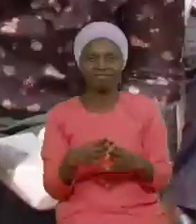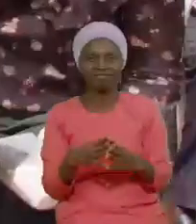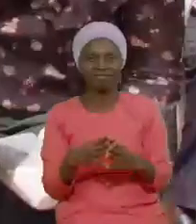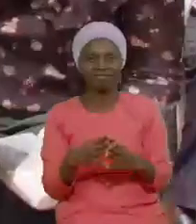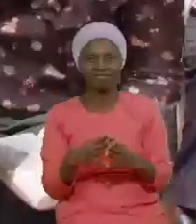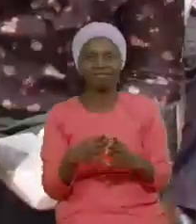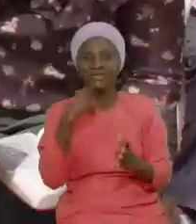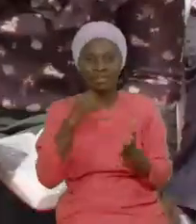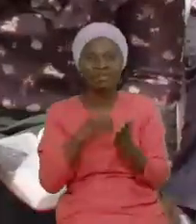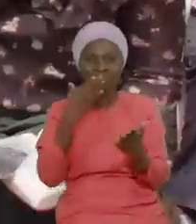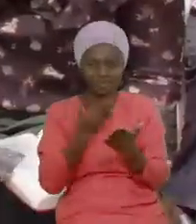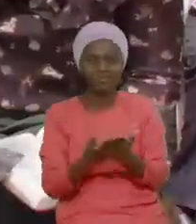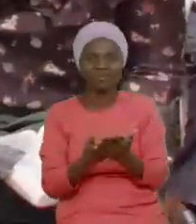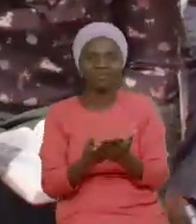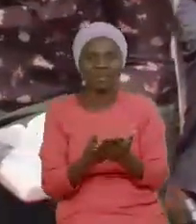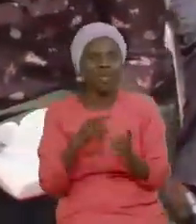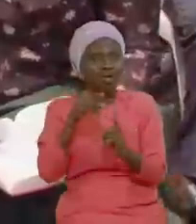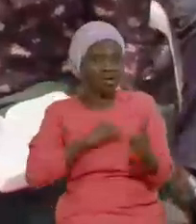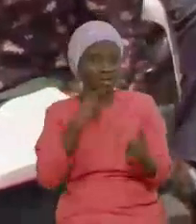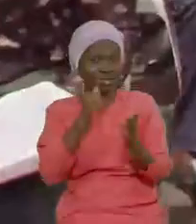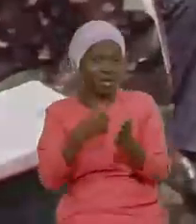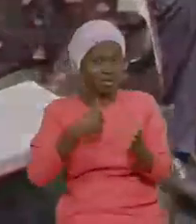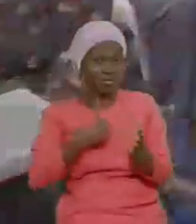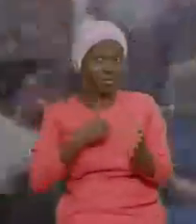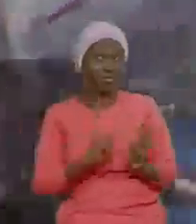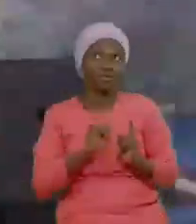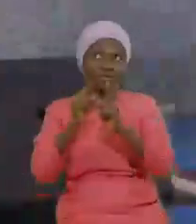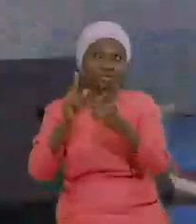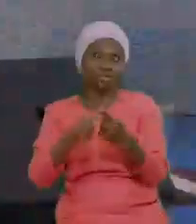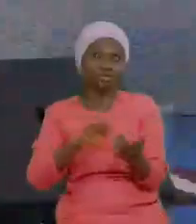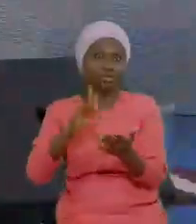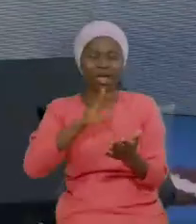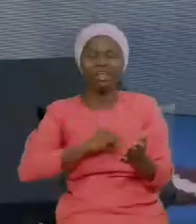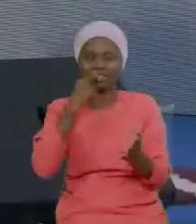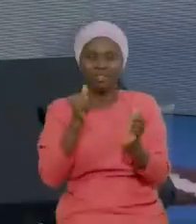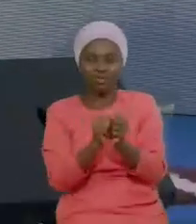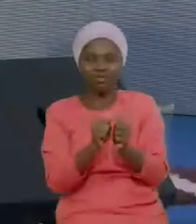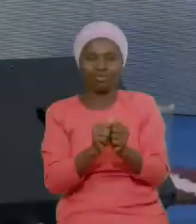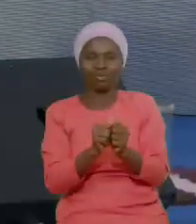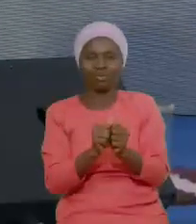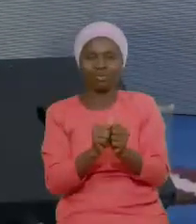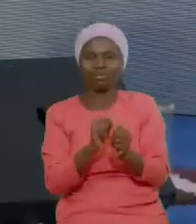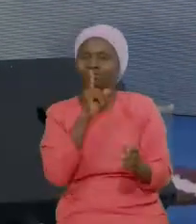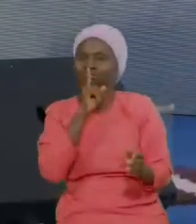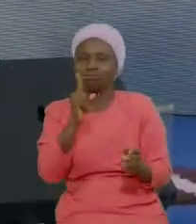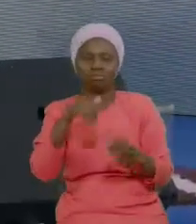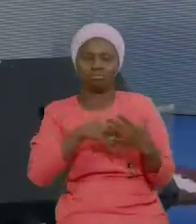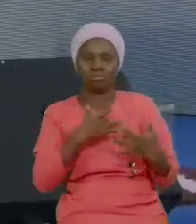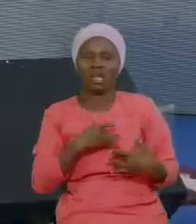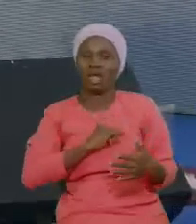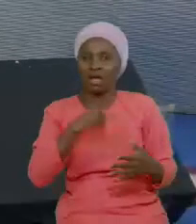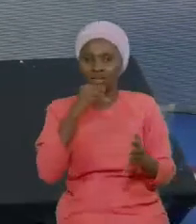When I say I am going to glory, I say it with conviction. I say it with loud confession. I say it